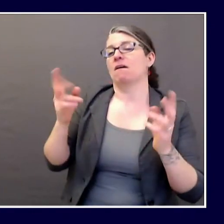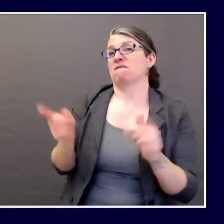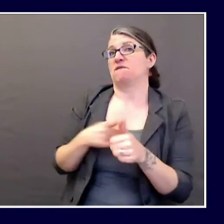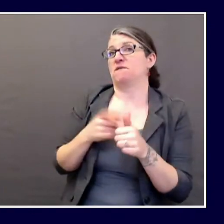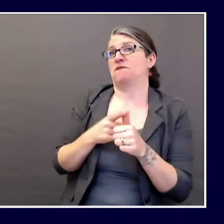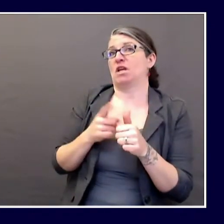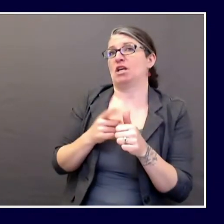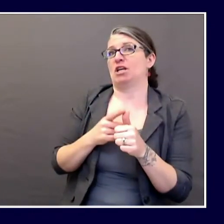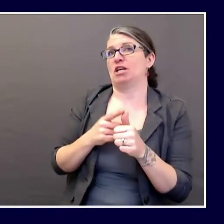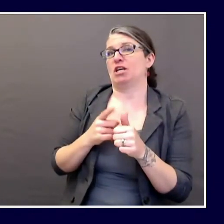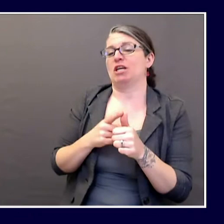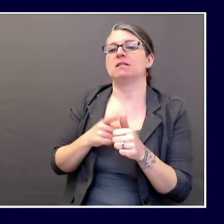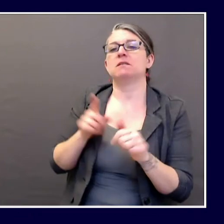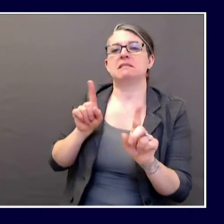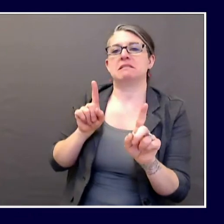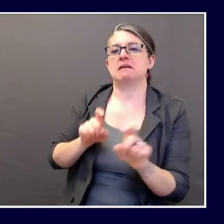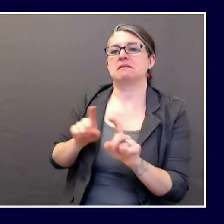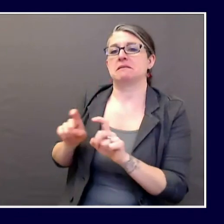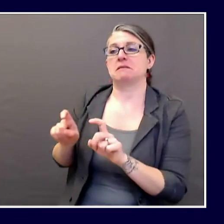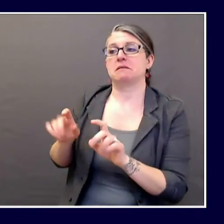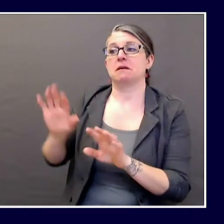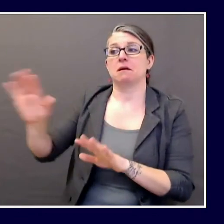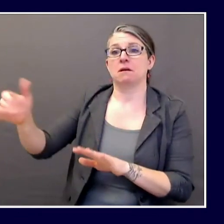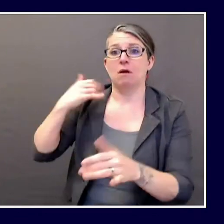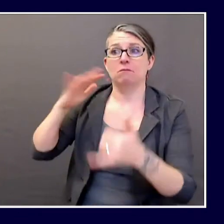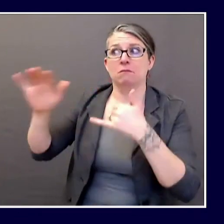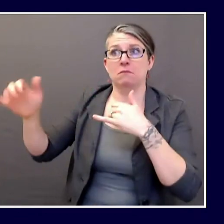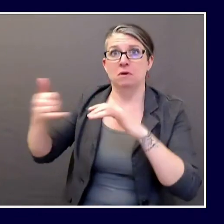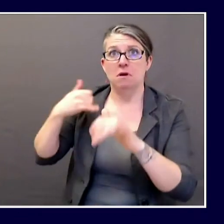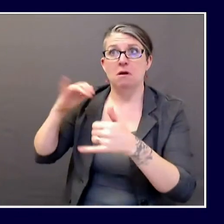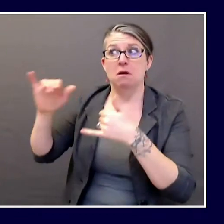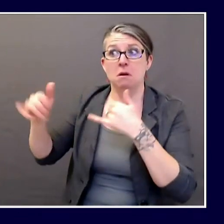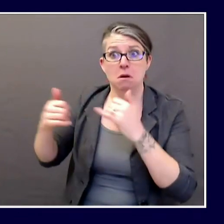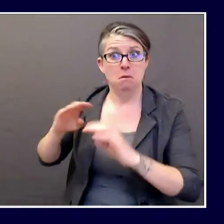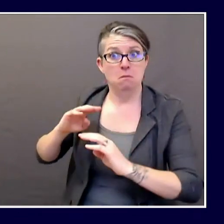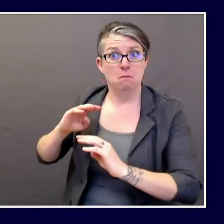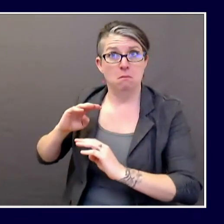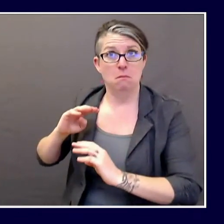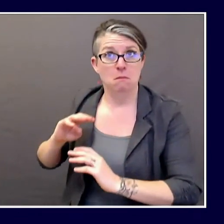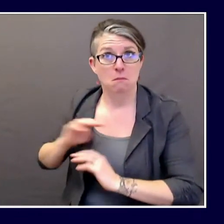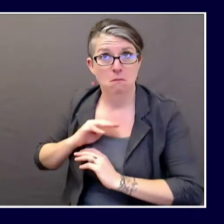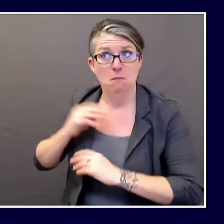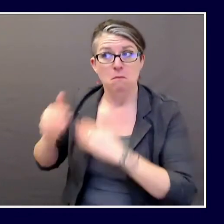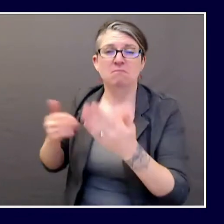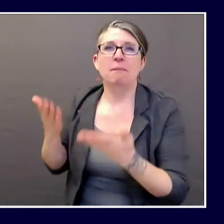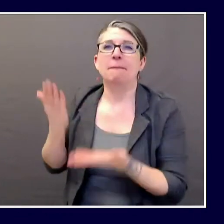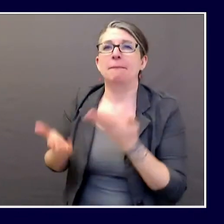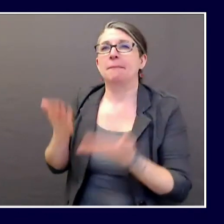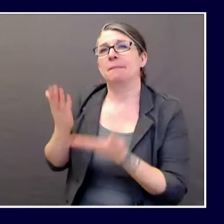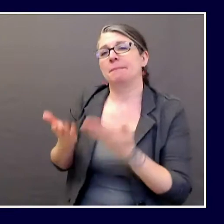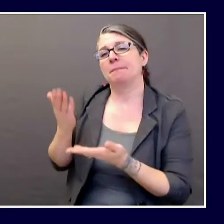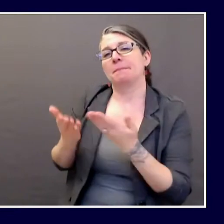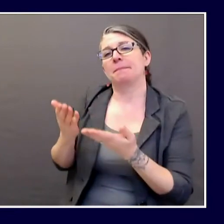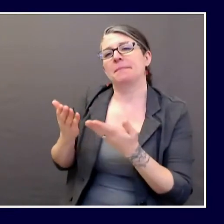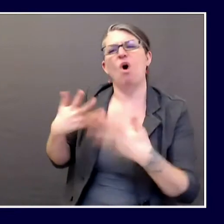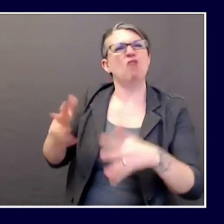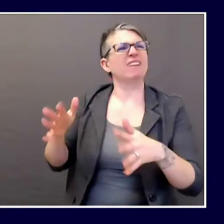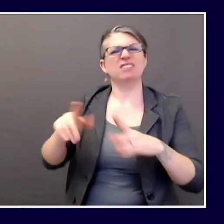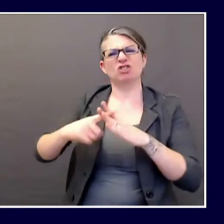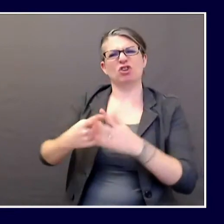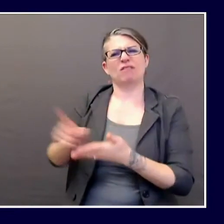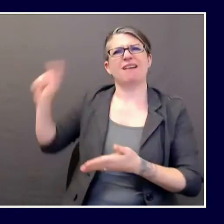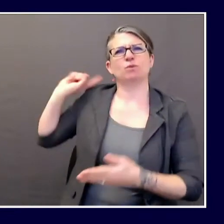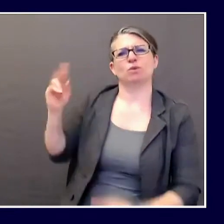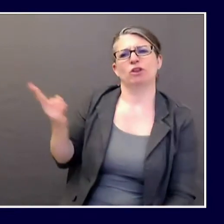logistical pieces were ready to go. We launched that in sort of the beta soft launch the middle of last week. We announced it